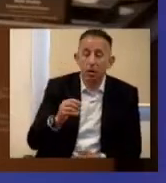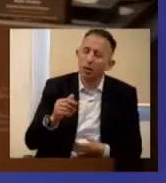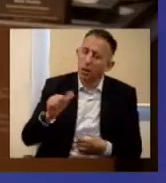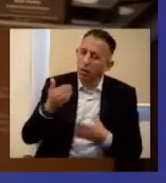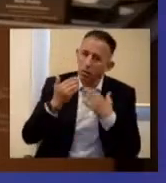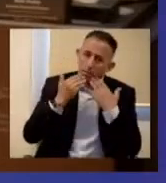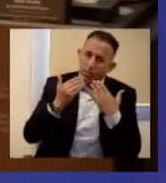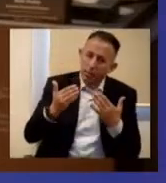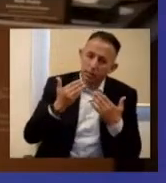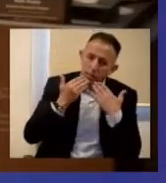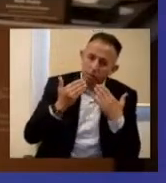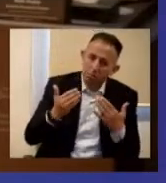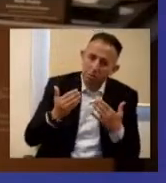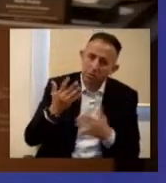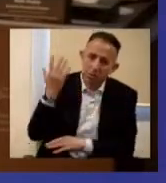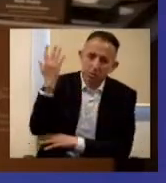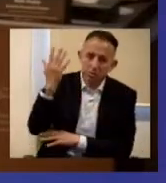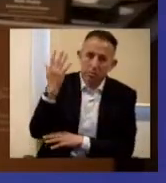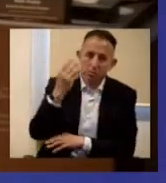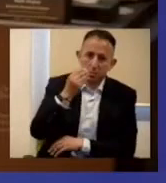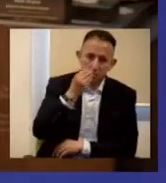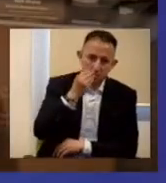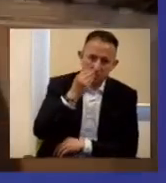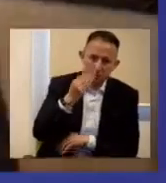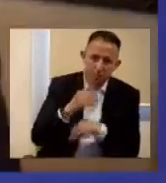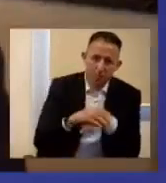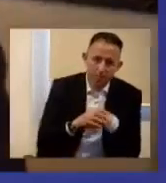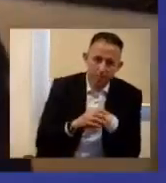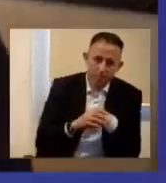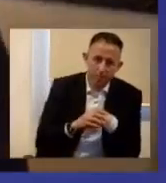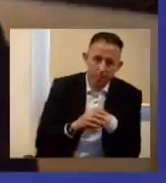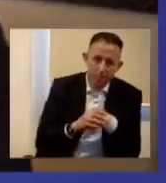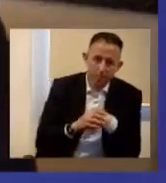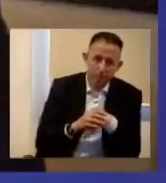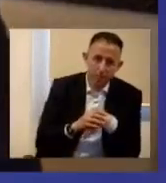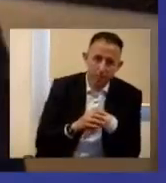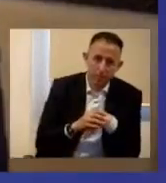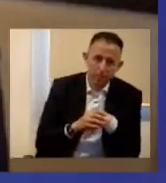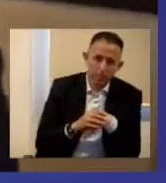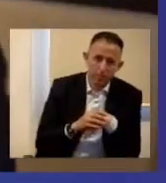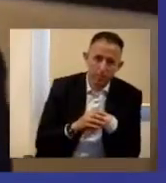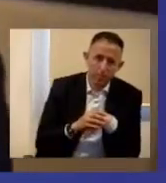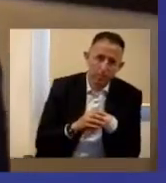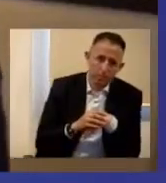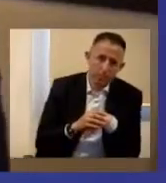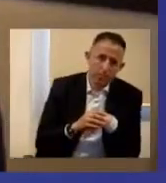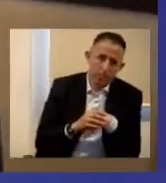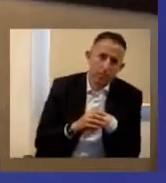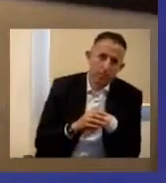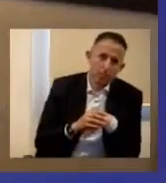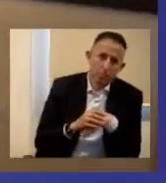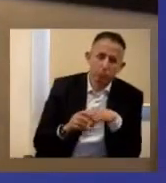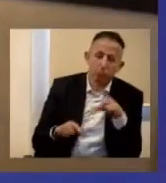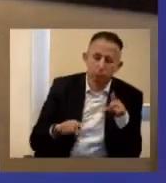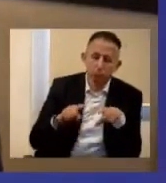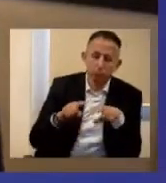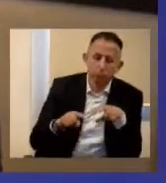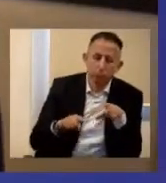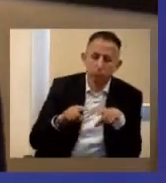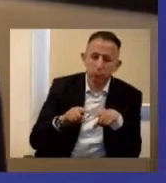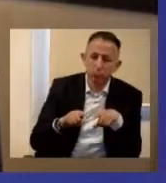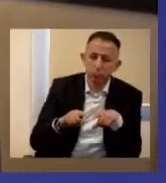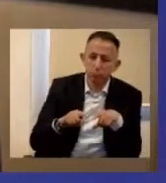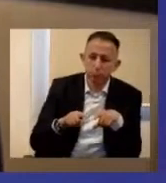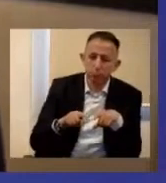And I was fascinated because there are many tensions that you raise. For example, the tension between